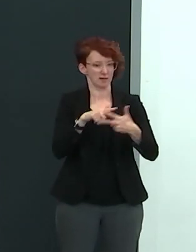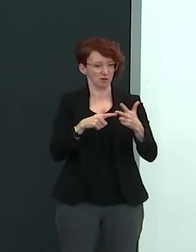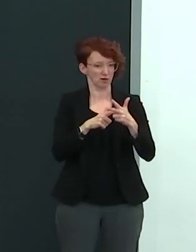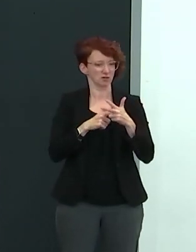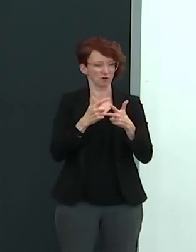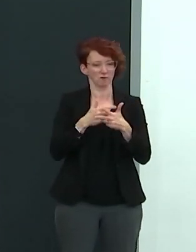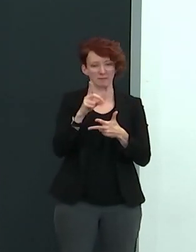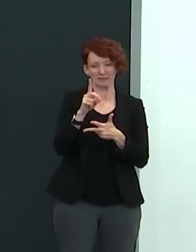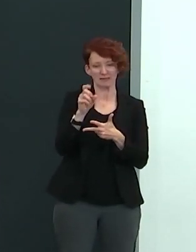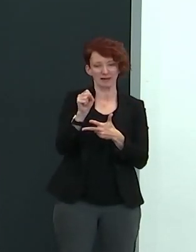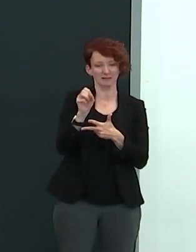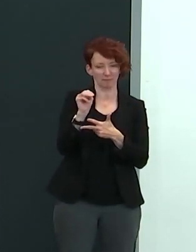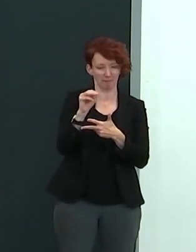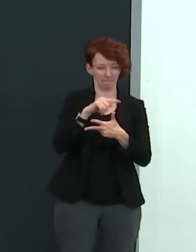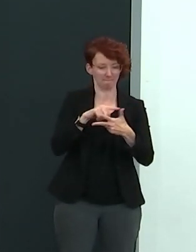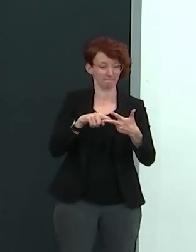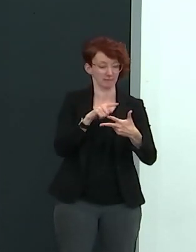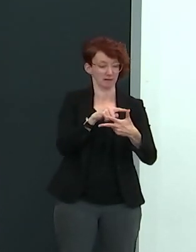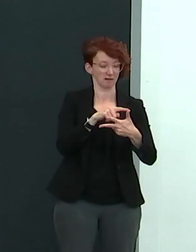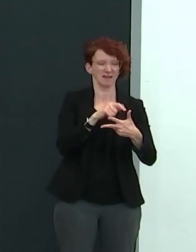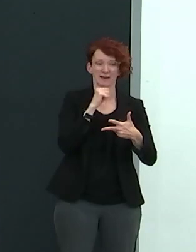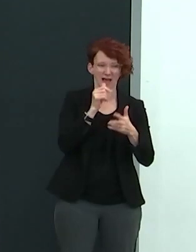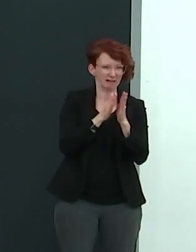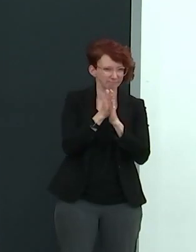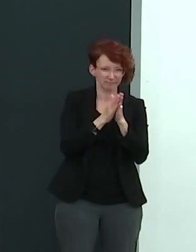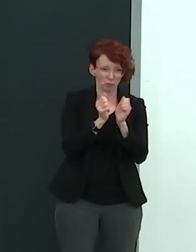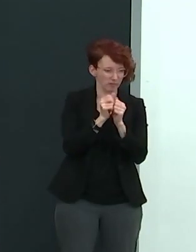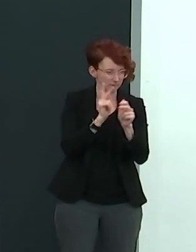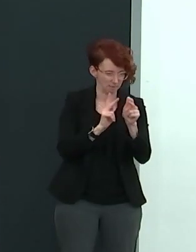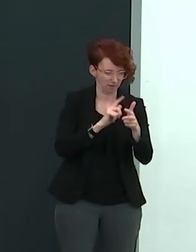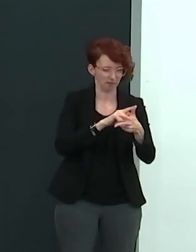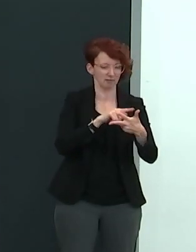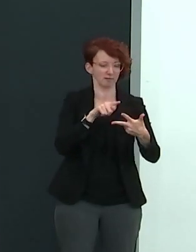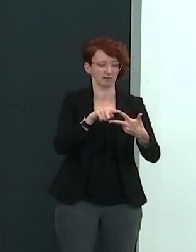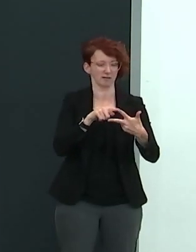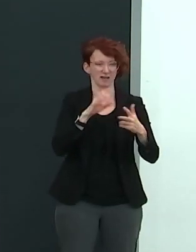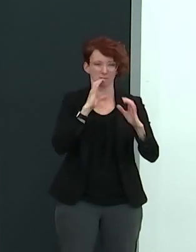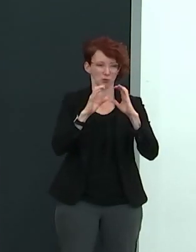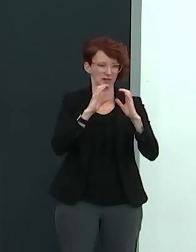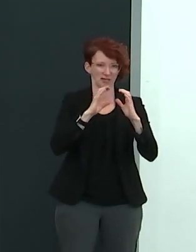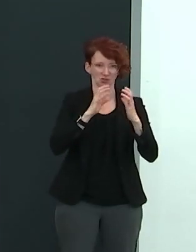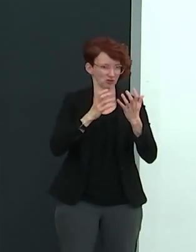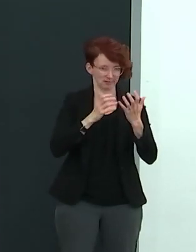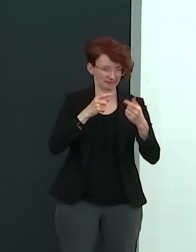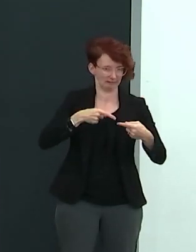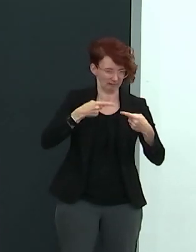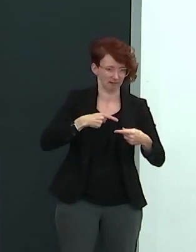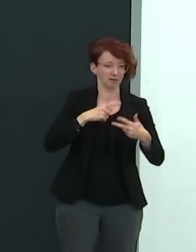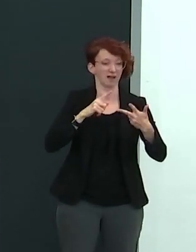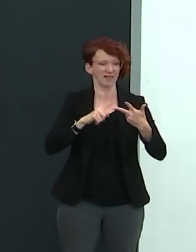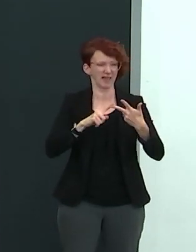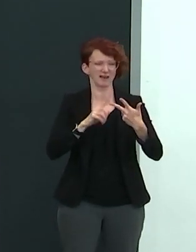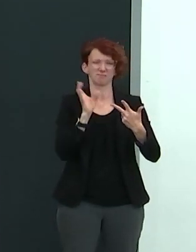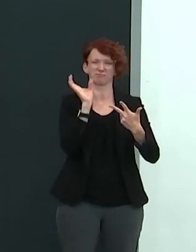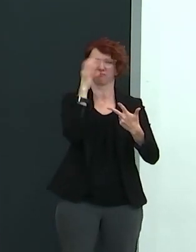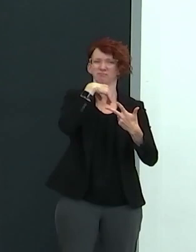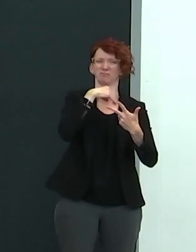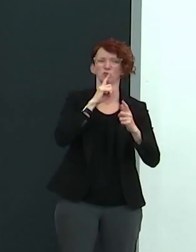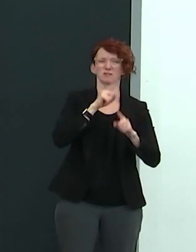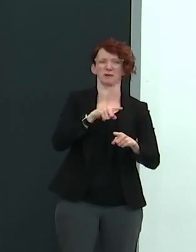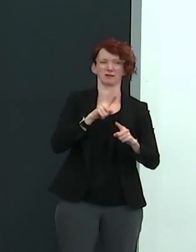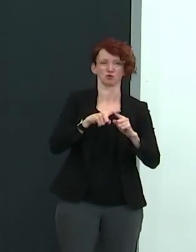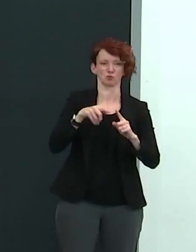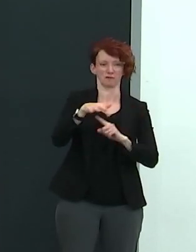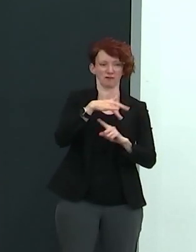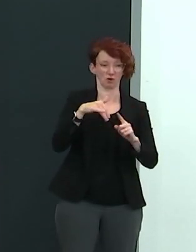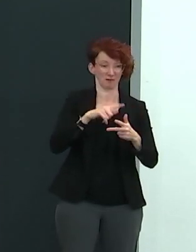including the lack of interest in people, severe impairments in communication, and bizarre responses to your